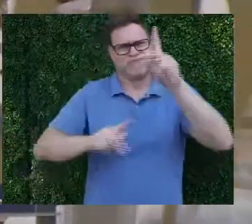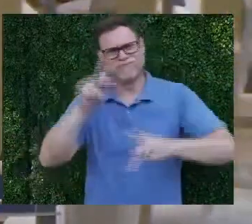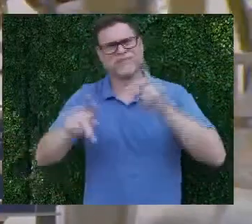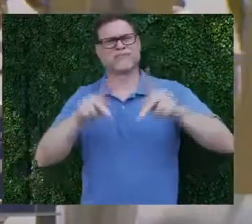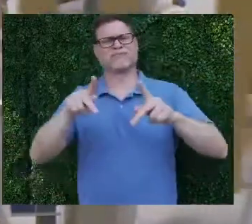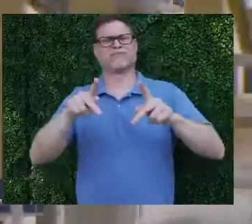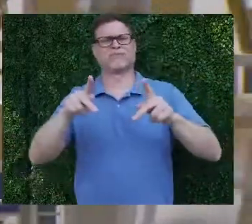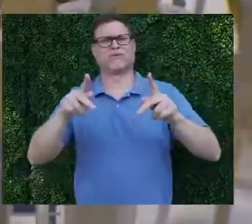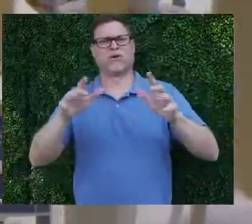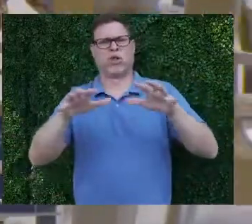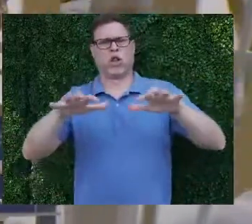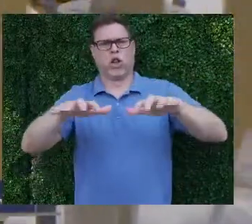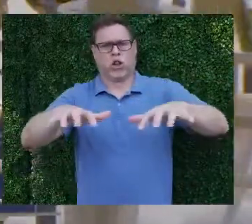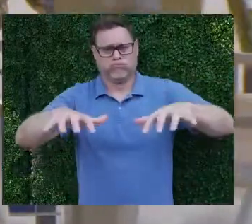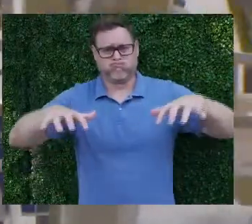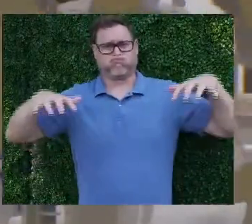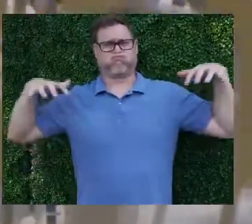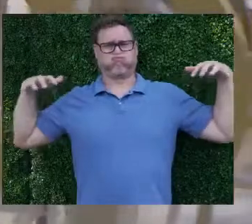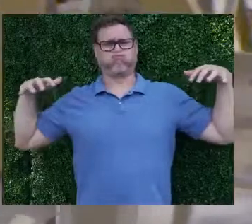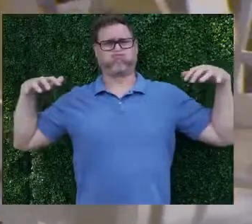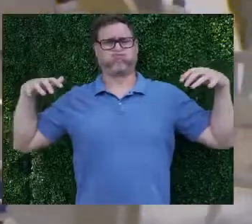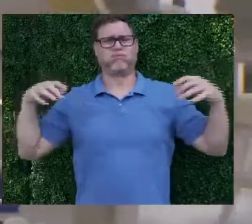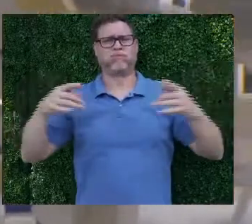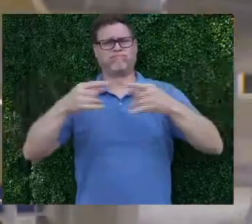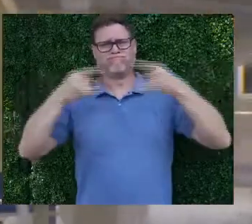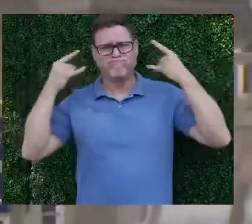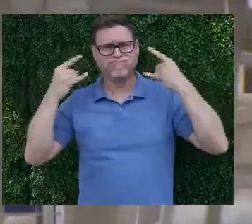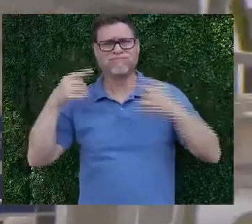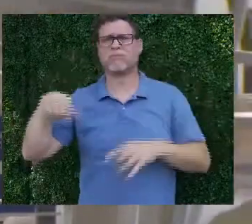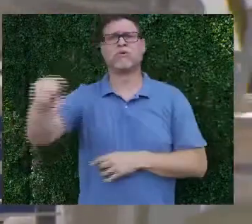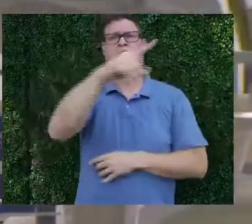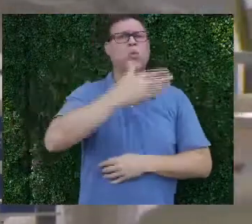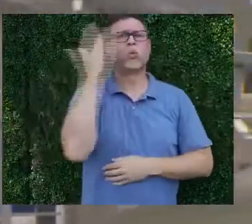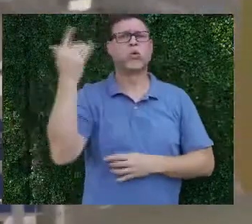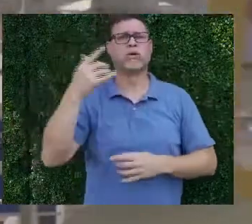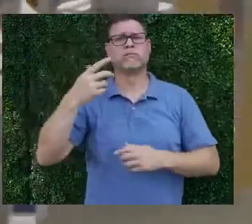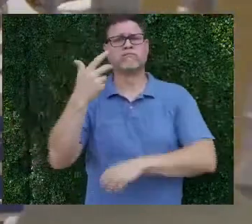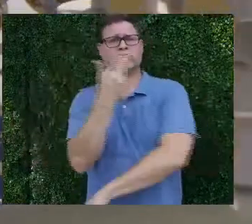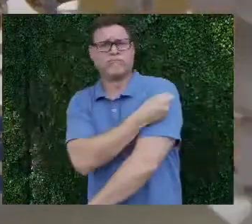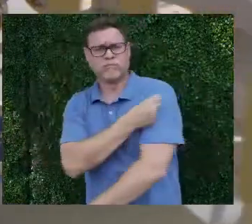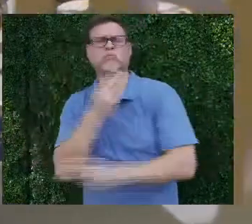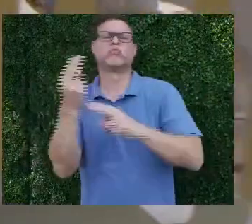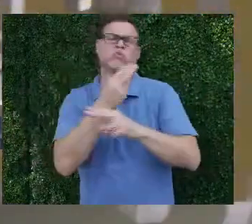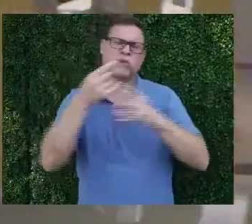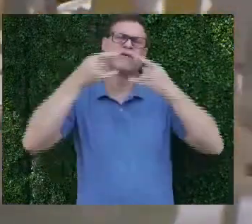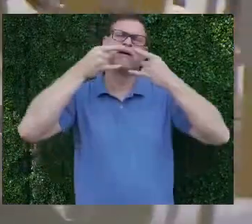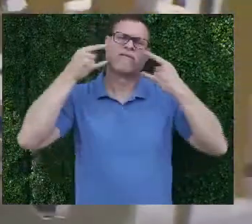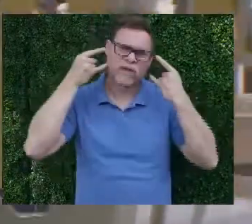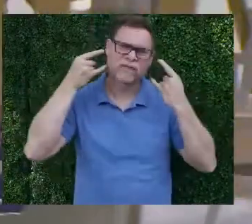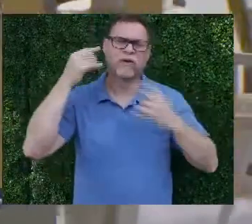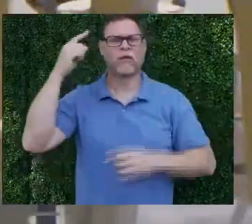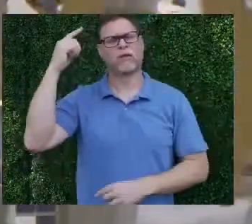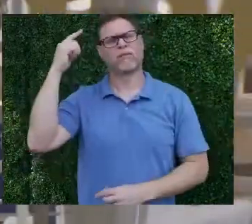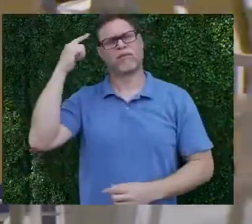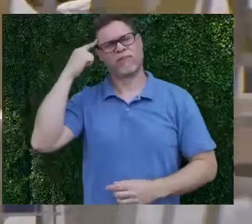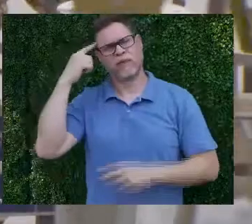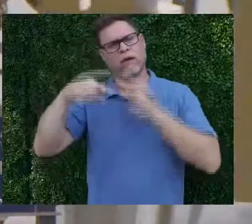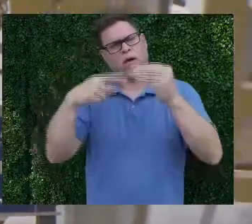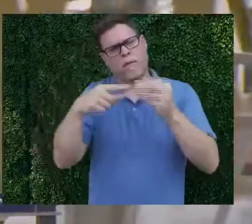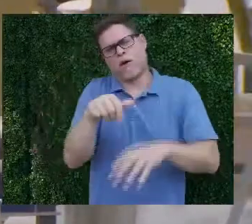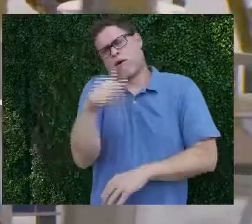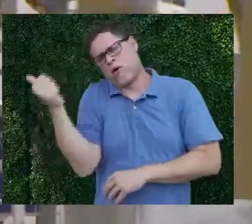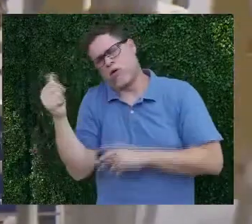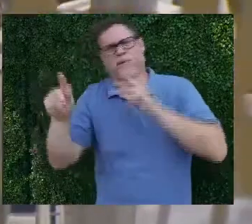large events to just be thoughtful, particularly those of you that have not been vaccinated, to wear face coverings, just to be thoughtful in terms